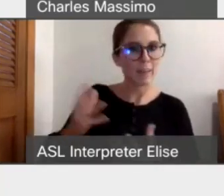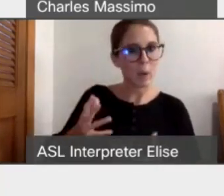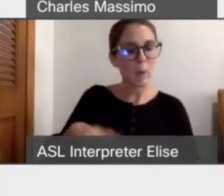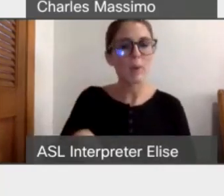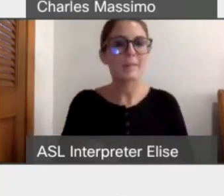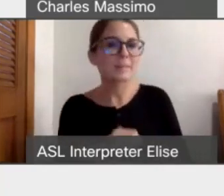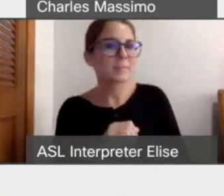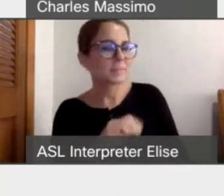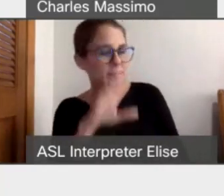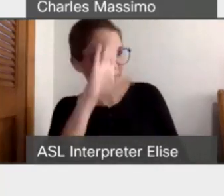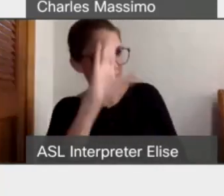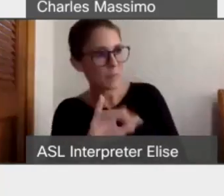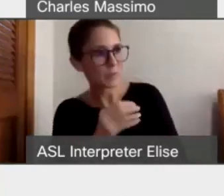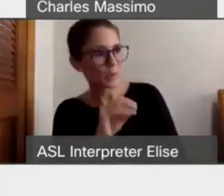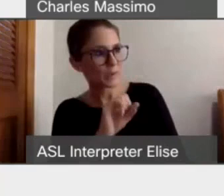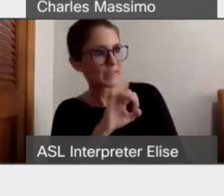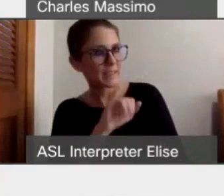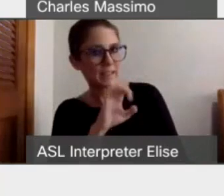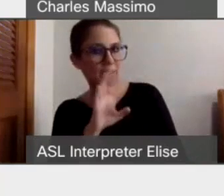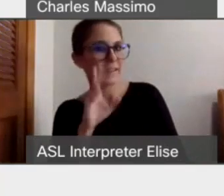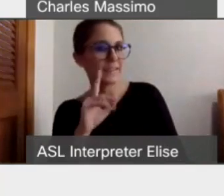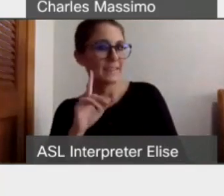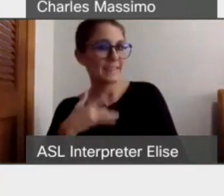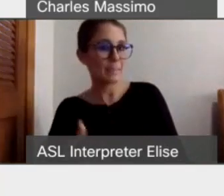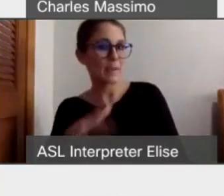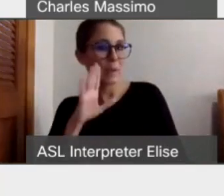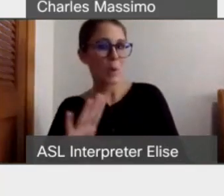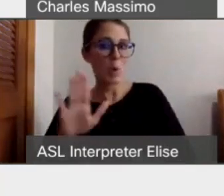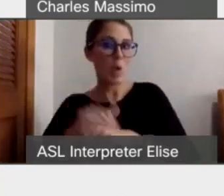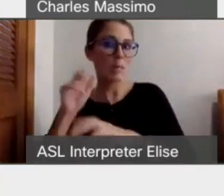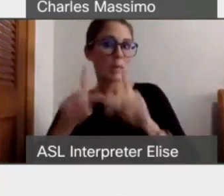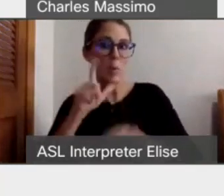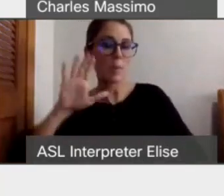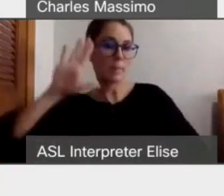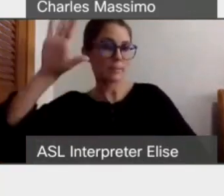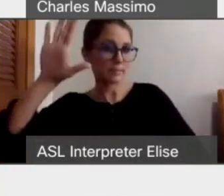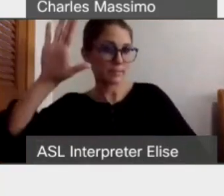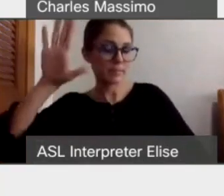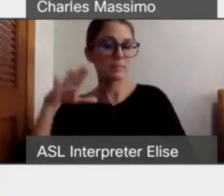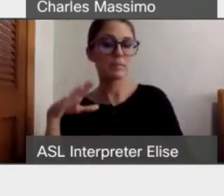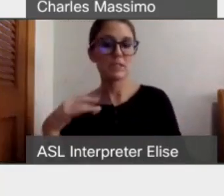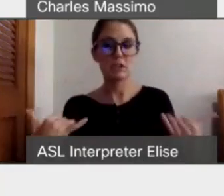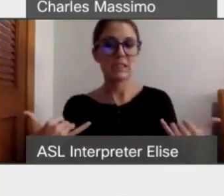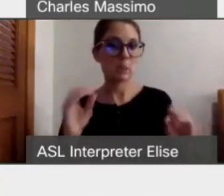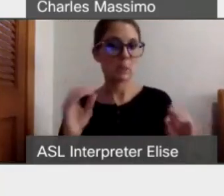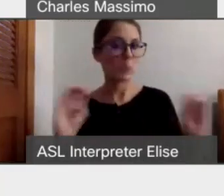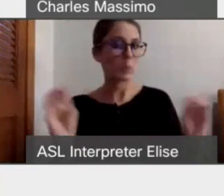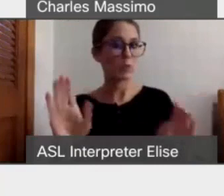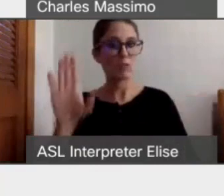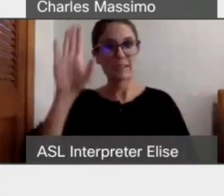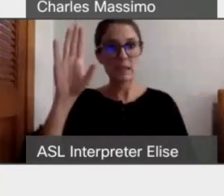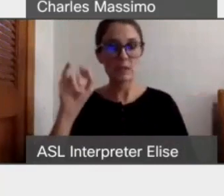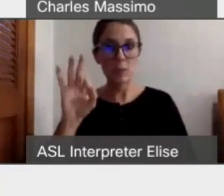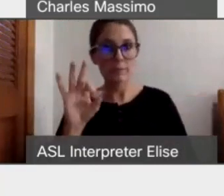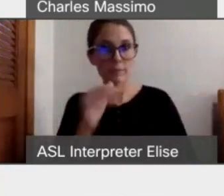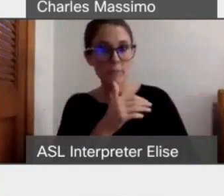queue. Usually I will call on people who put their hands up, members of the public with their hands up, and currently we do not have any. So if there's any